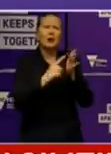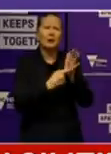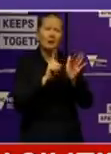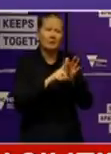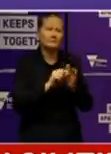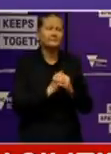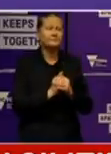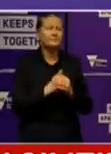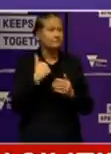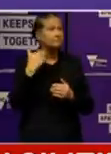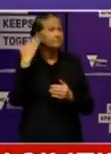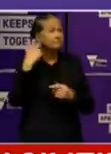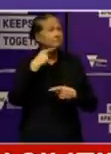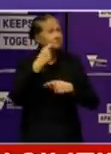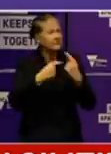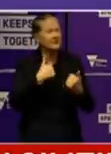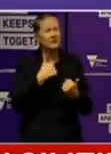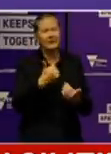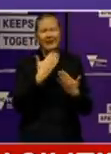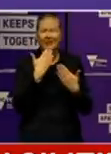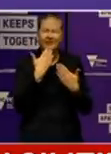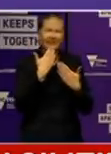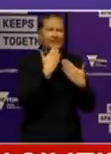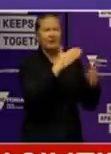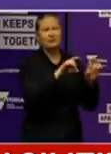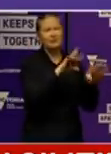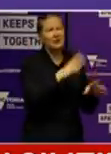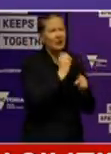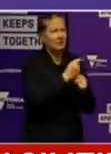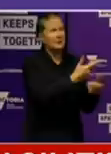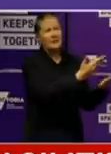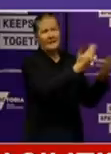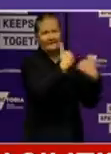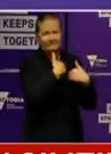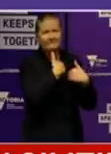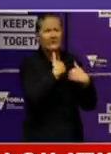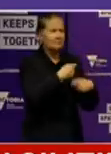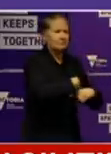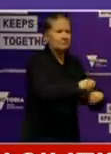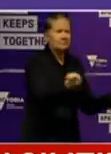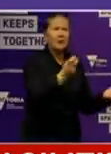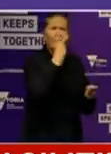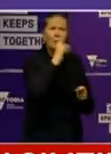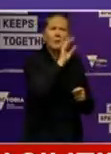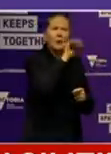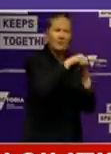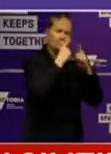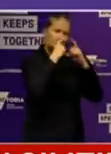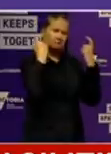but we're grateful also to the Commonwealth in providing face masks to aged care facilities. We as a Victorian Government, of